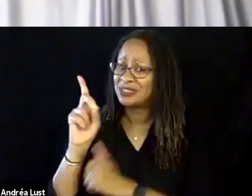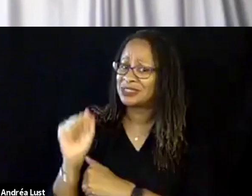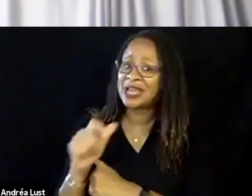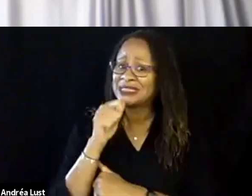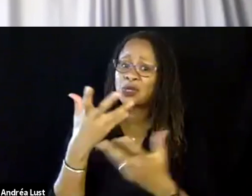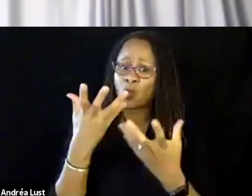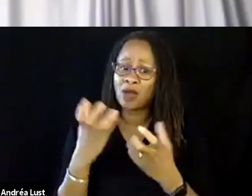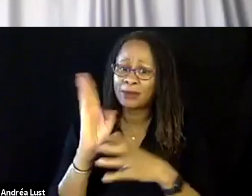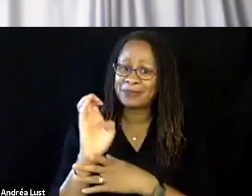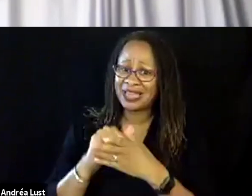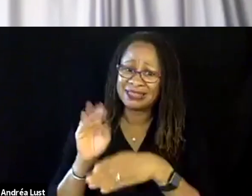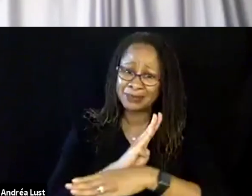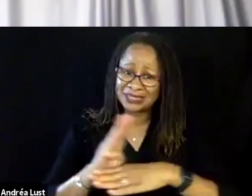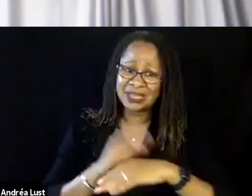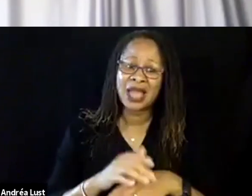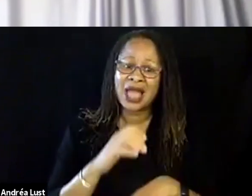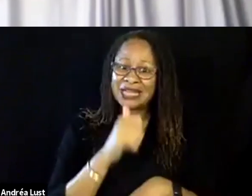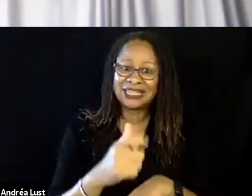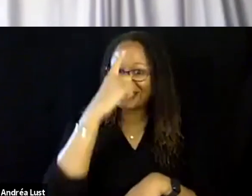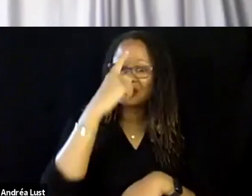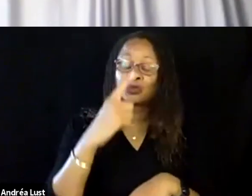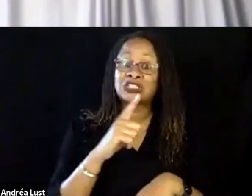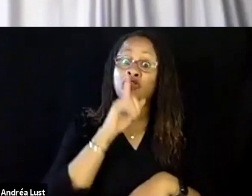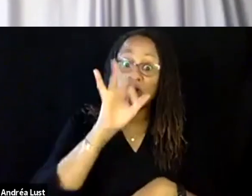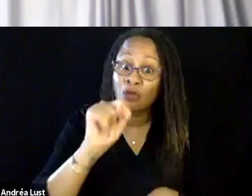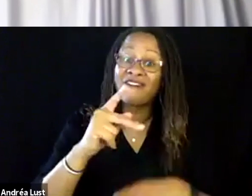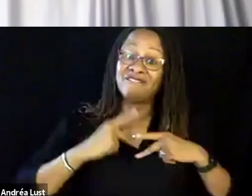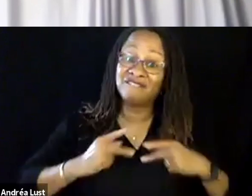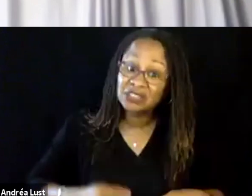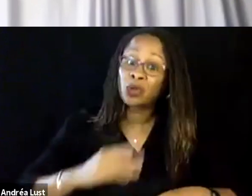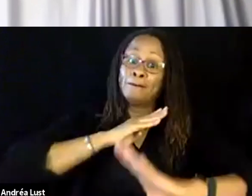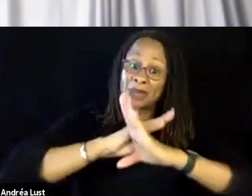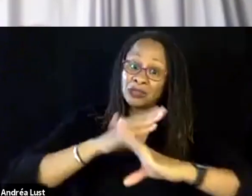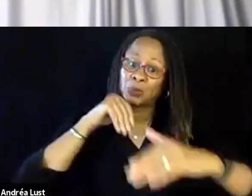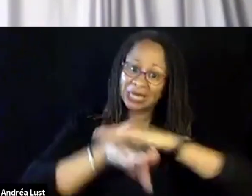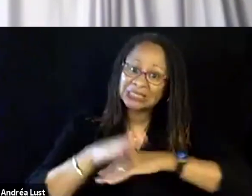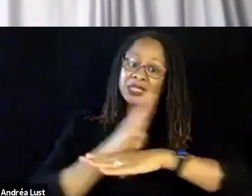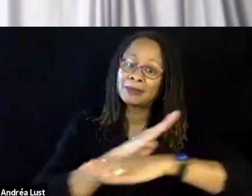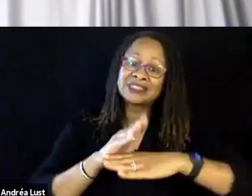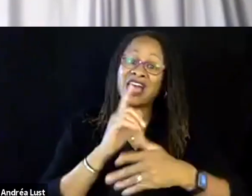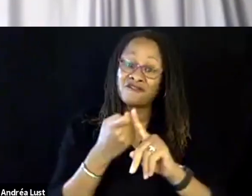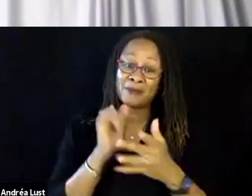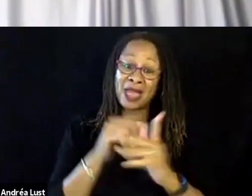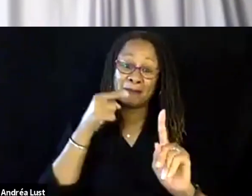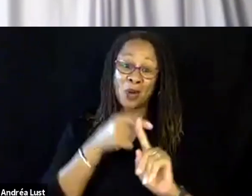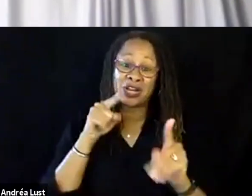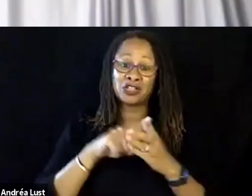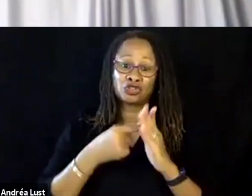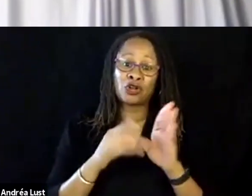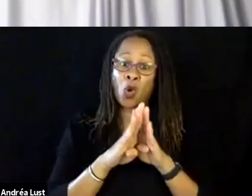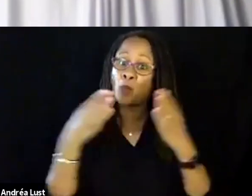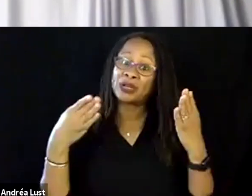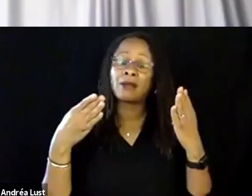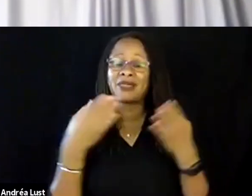in the industry. I didn't realize there were literal barriers. And then from there, I started opening up umbrellas for me. And